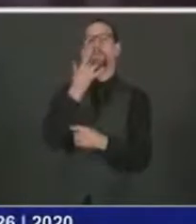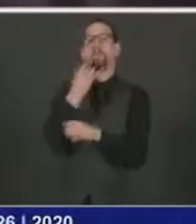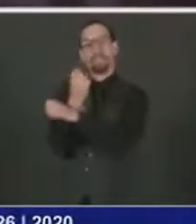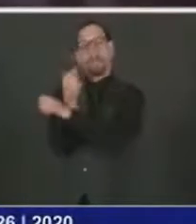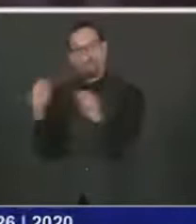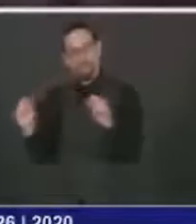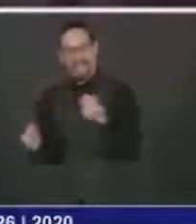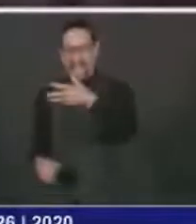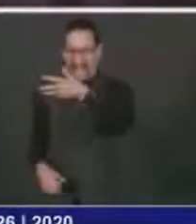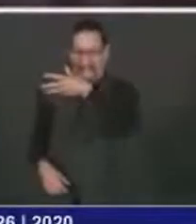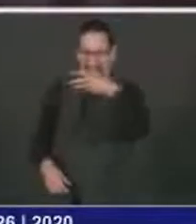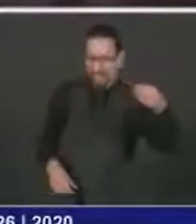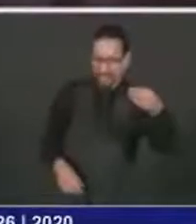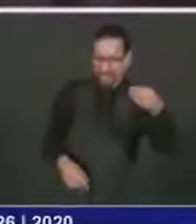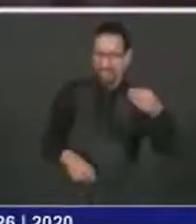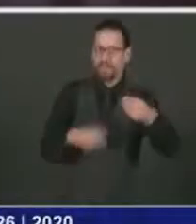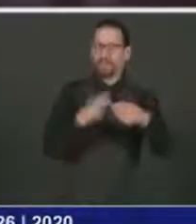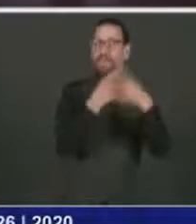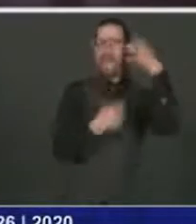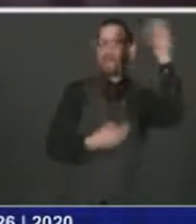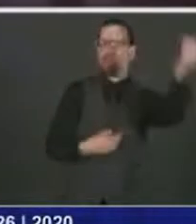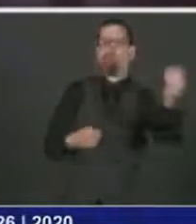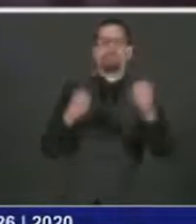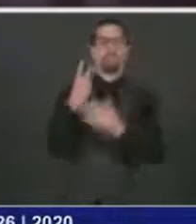be smart and take